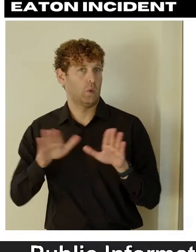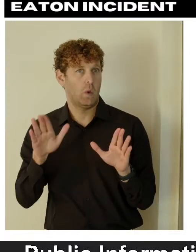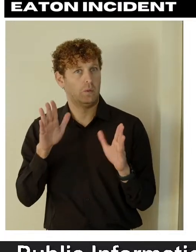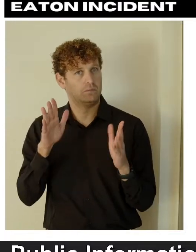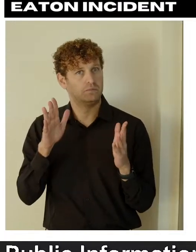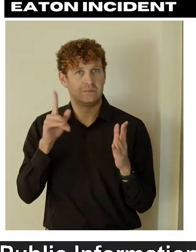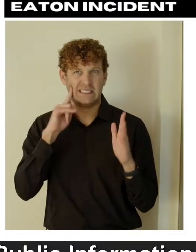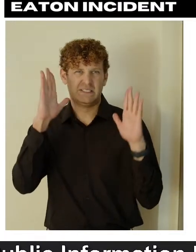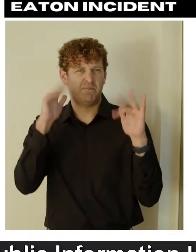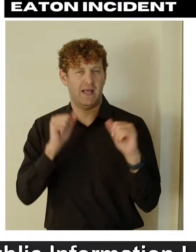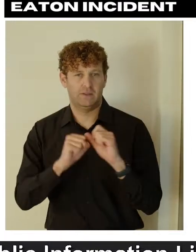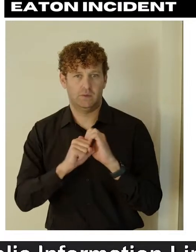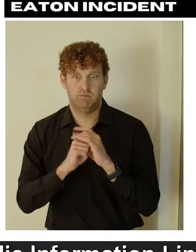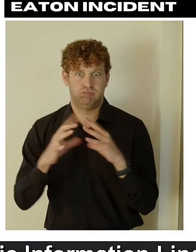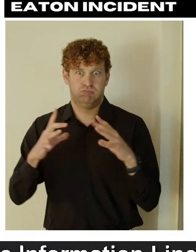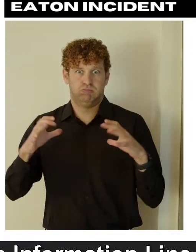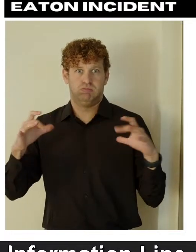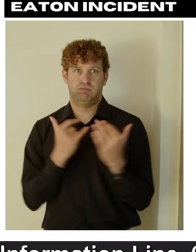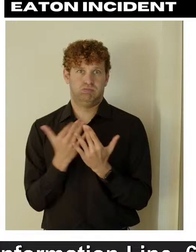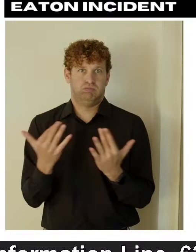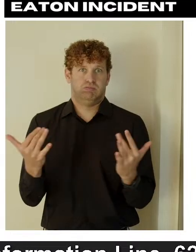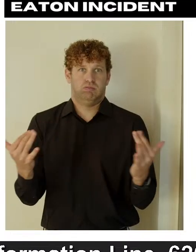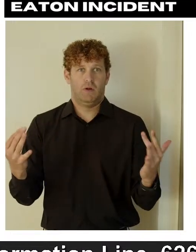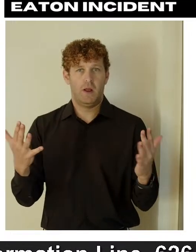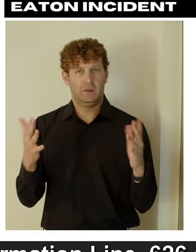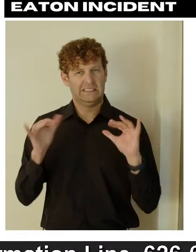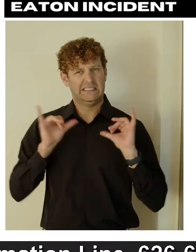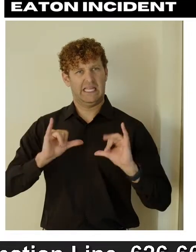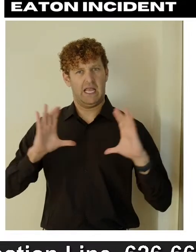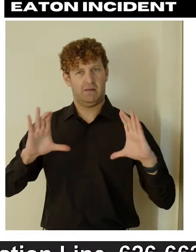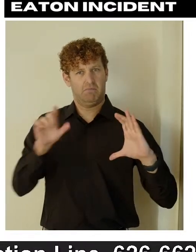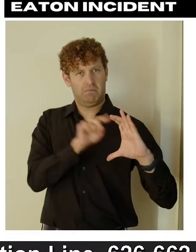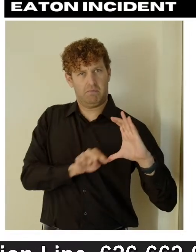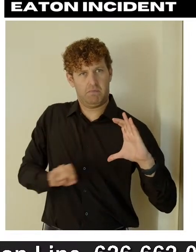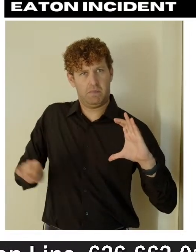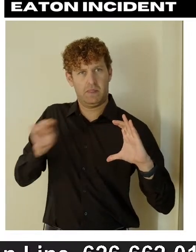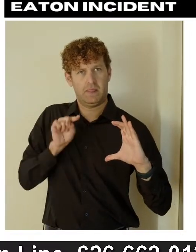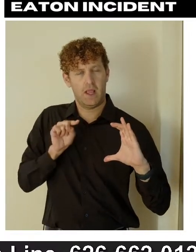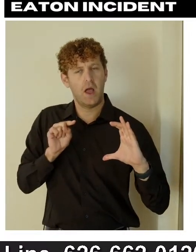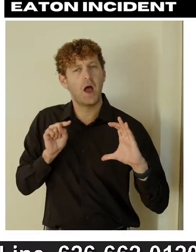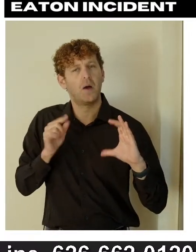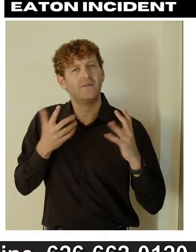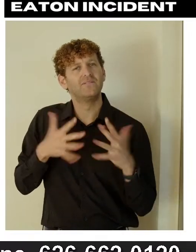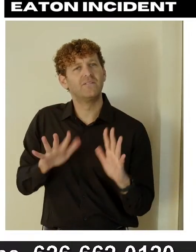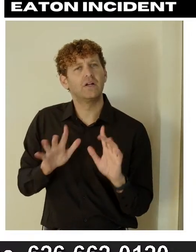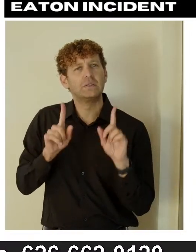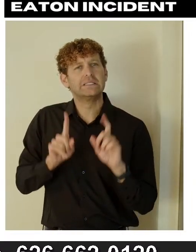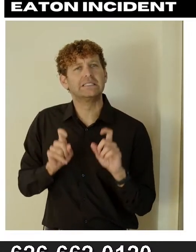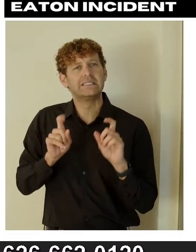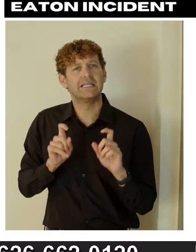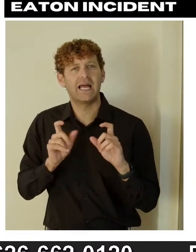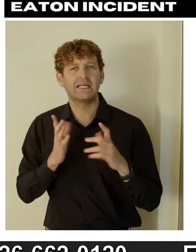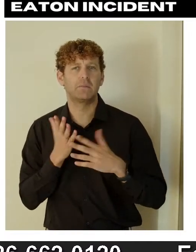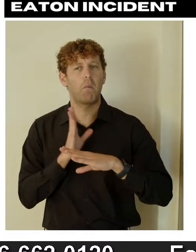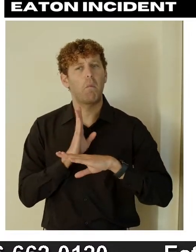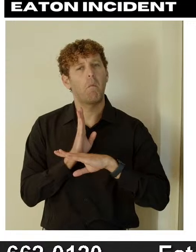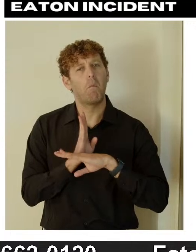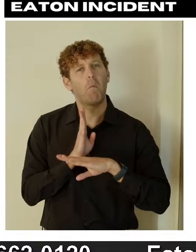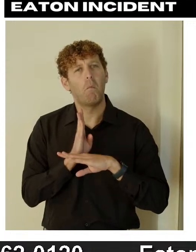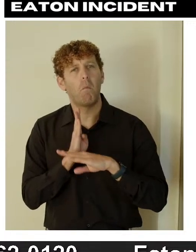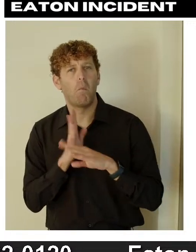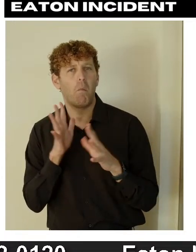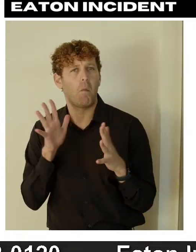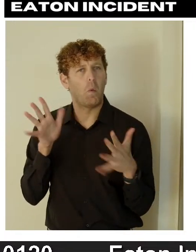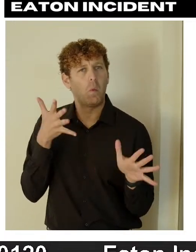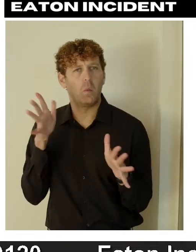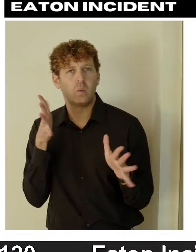staying right where it's at. We've been testing it with moderate winds occasionally. Fortunately, we haven't seen